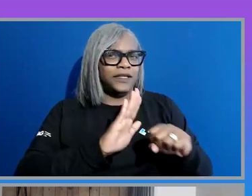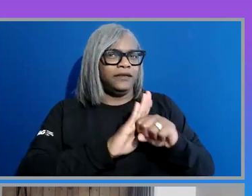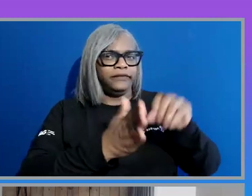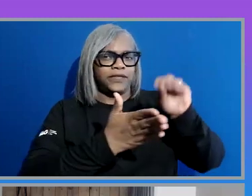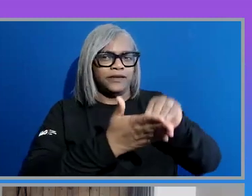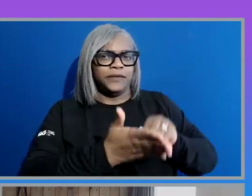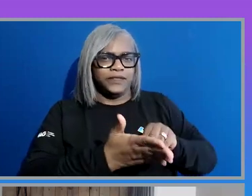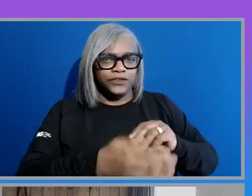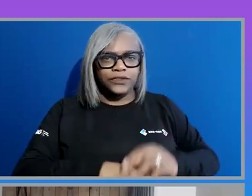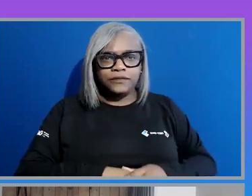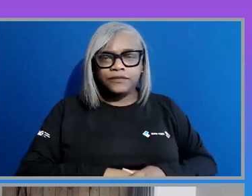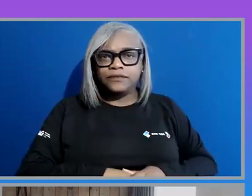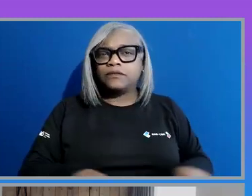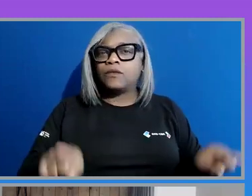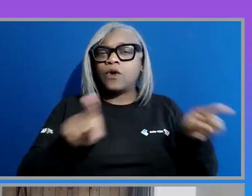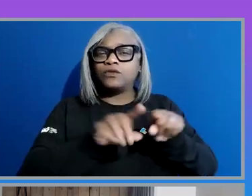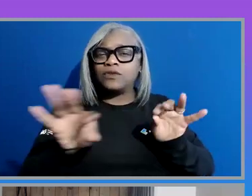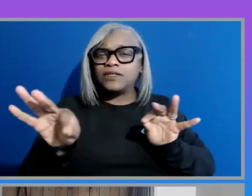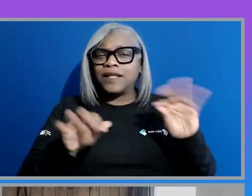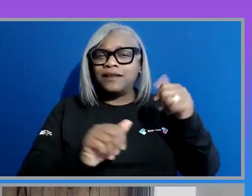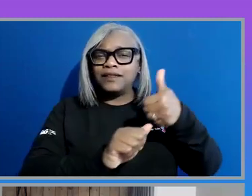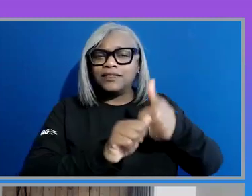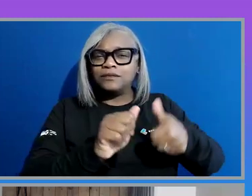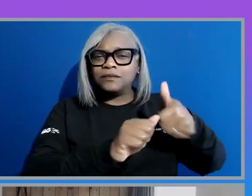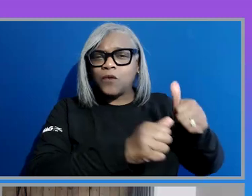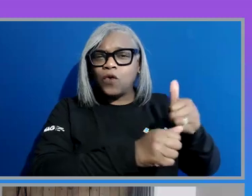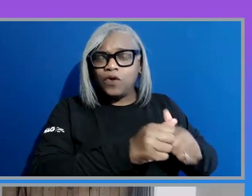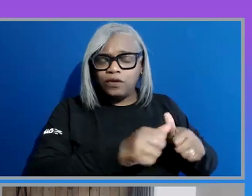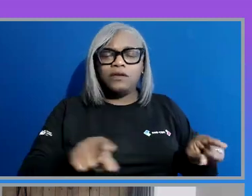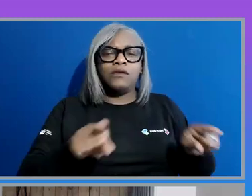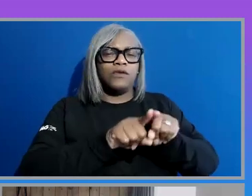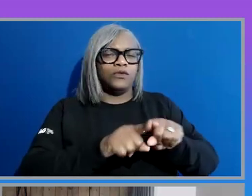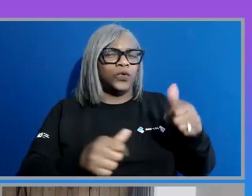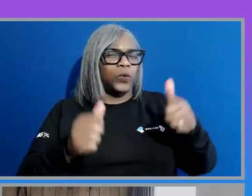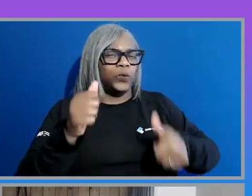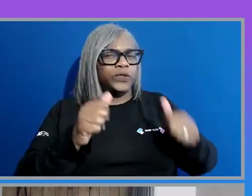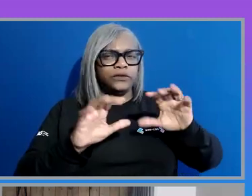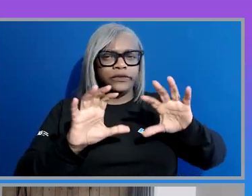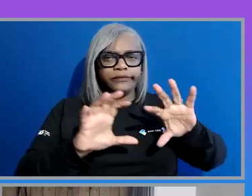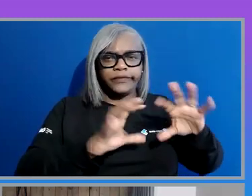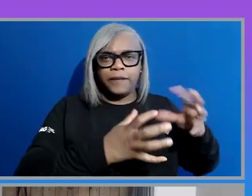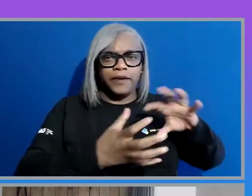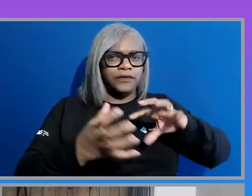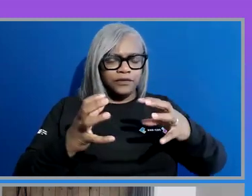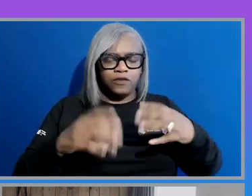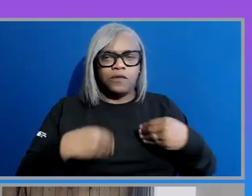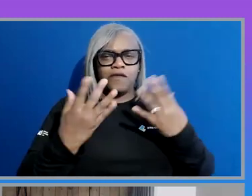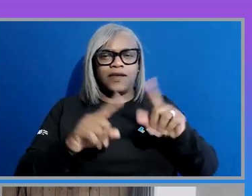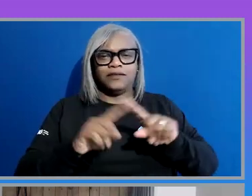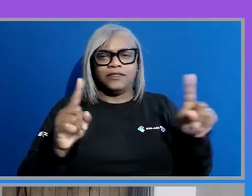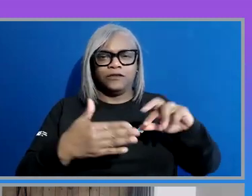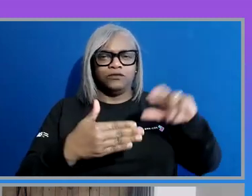to explaining the conformance of each component and which combinations will produce different